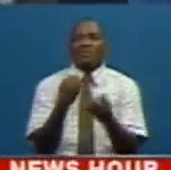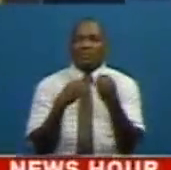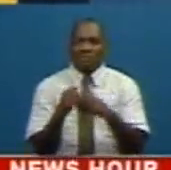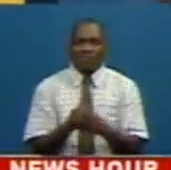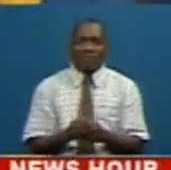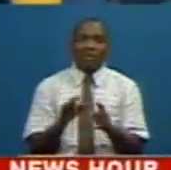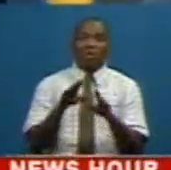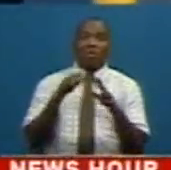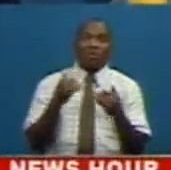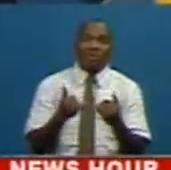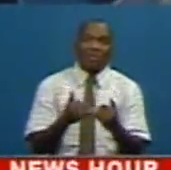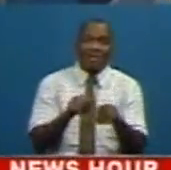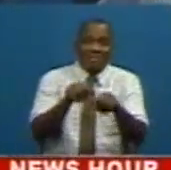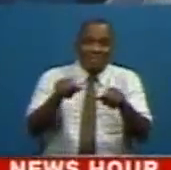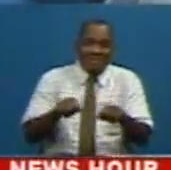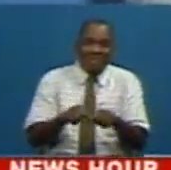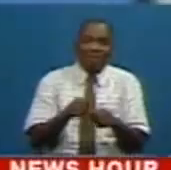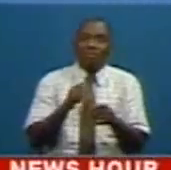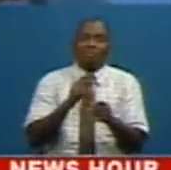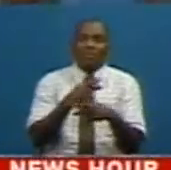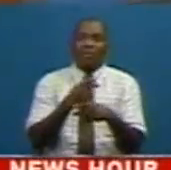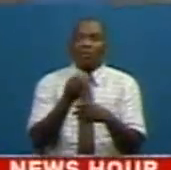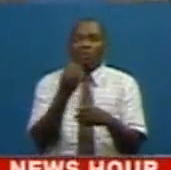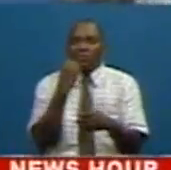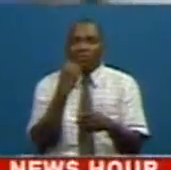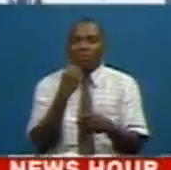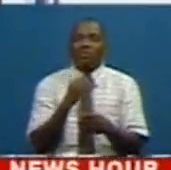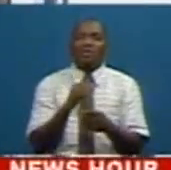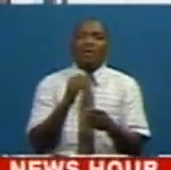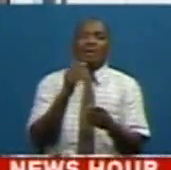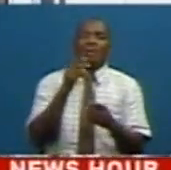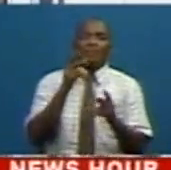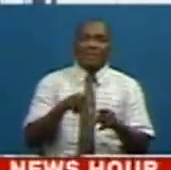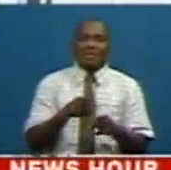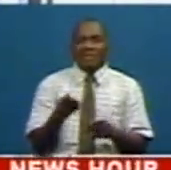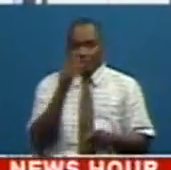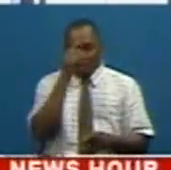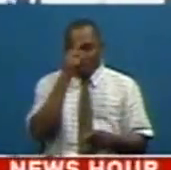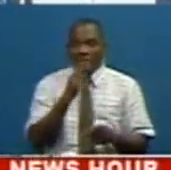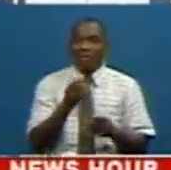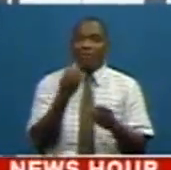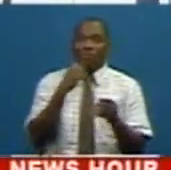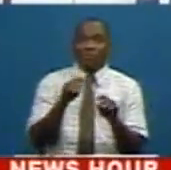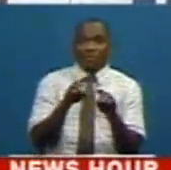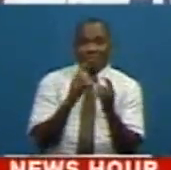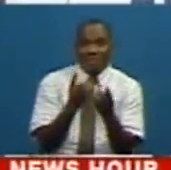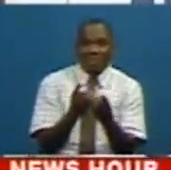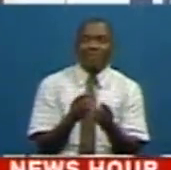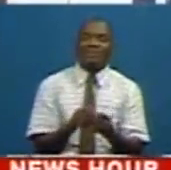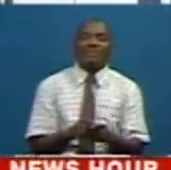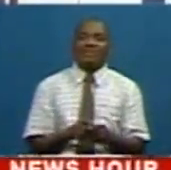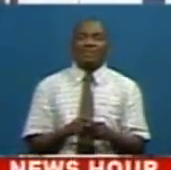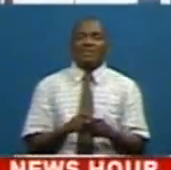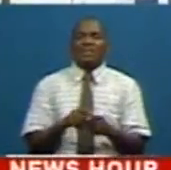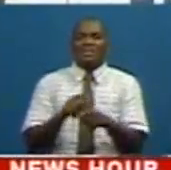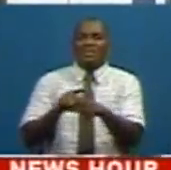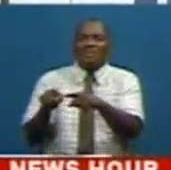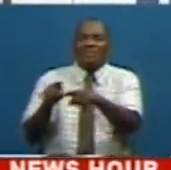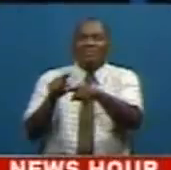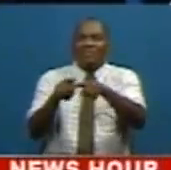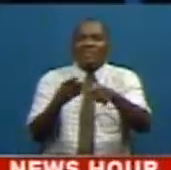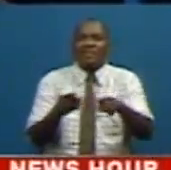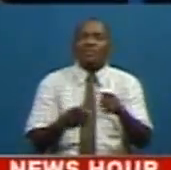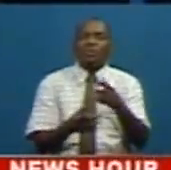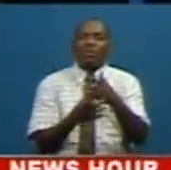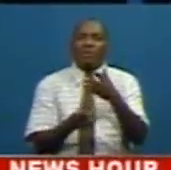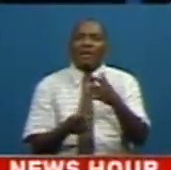The company segments include food, home care, and personal care. The foods division includes spreads, tea, savory, oil,